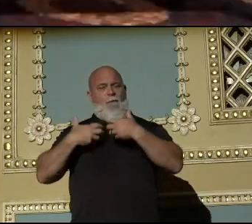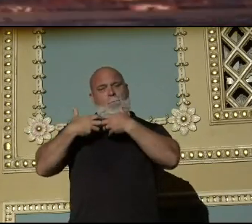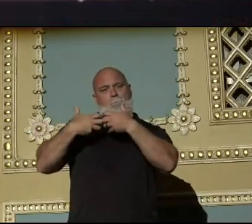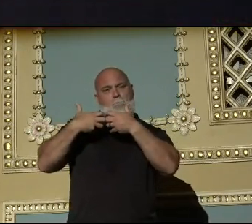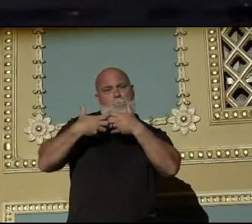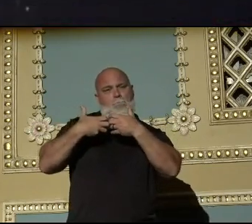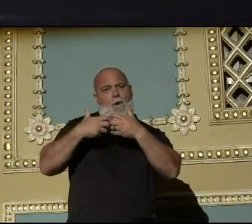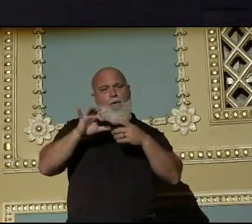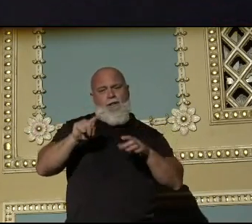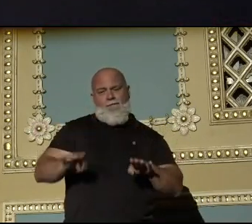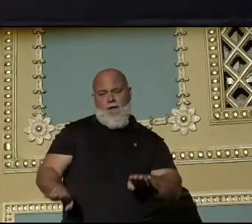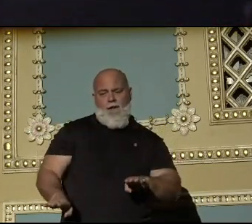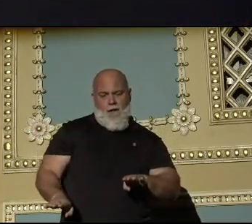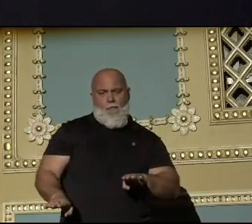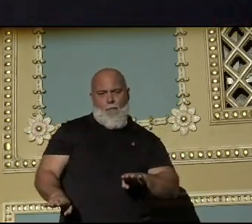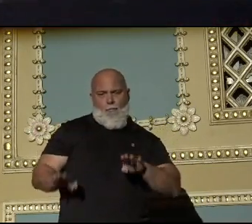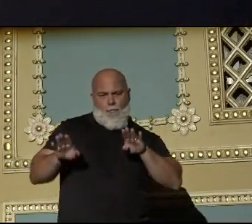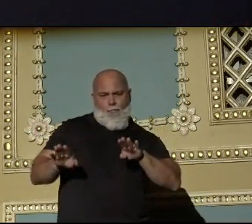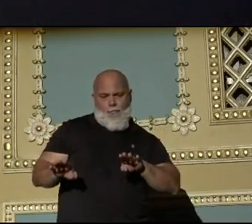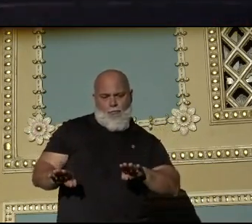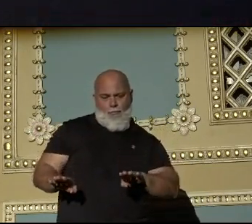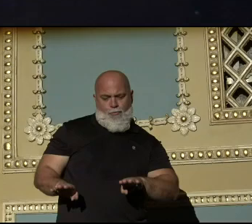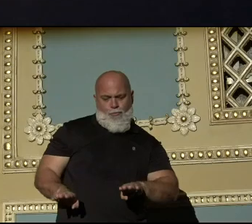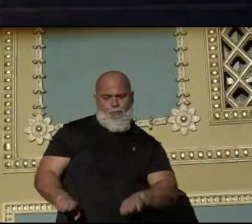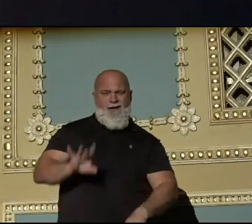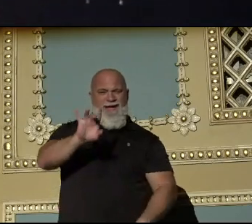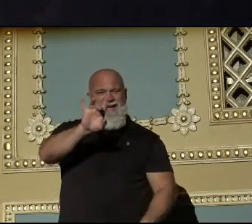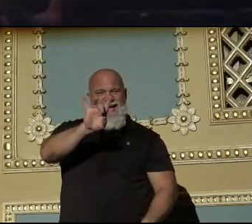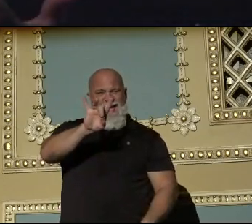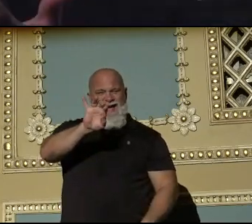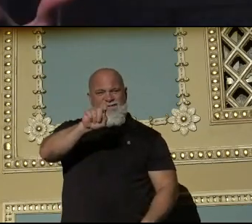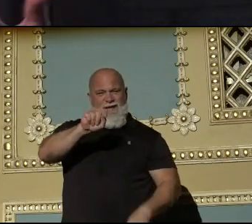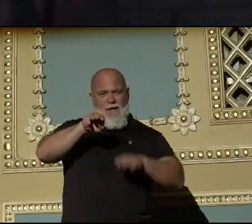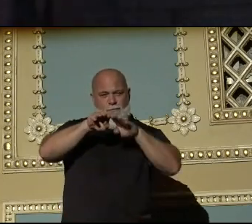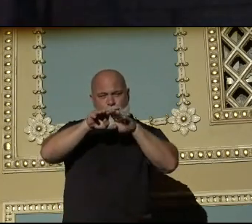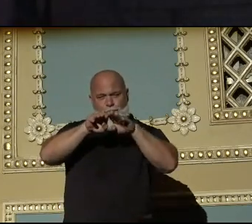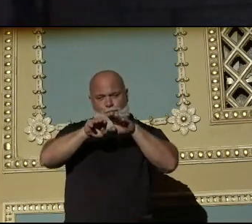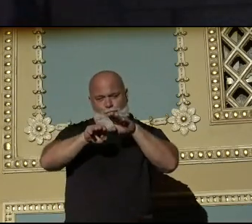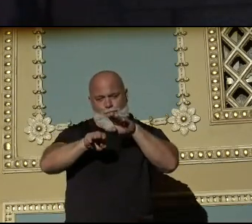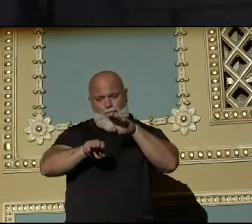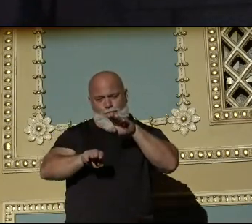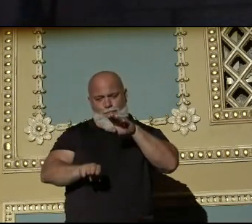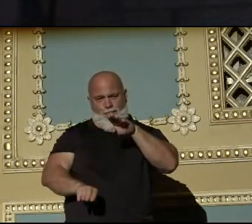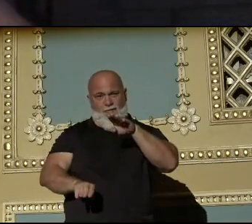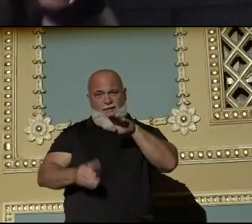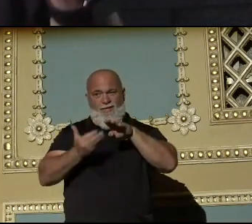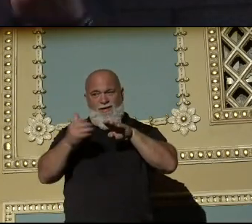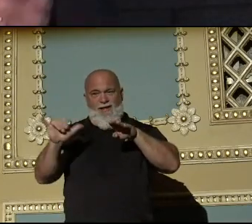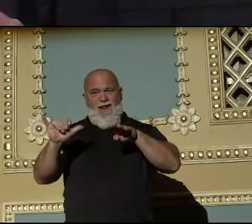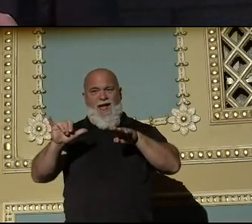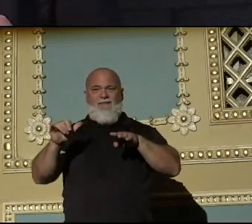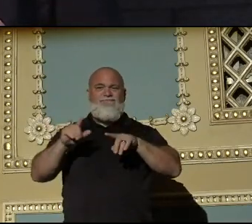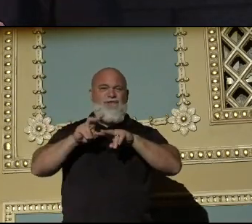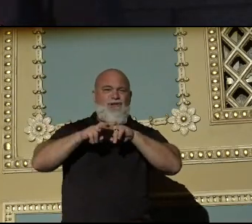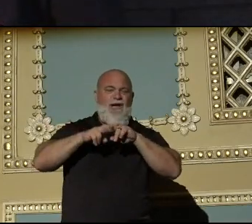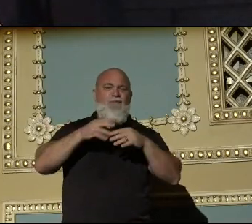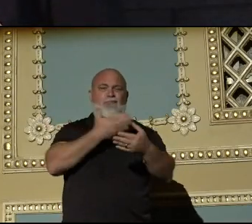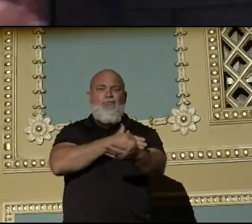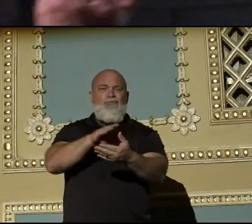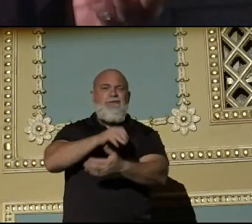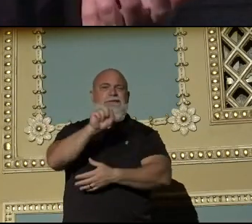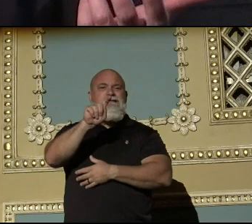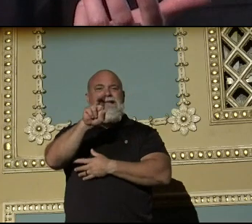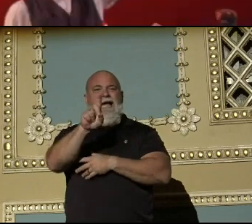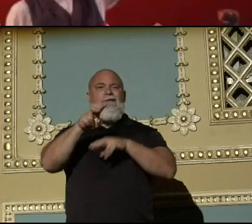that allows it to go down 8 feet below house level. We use it to bring things up like risers, music stands,